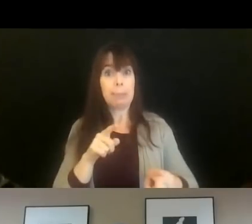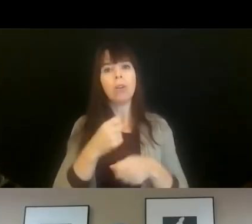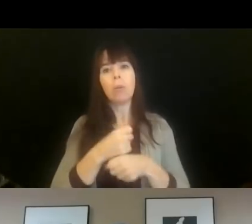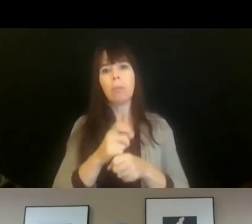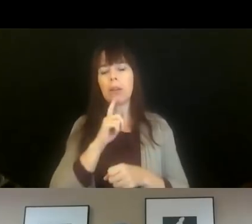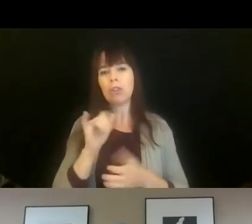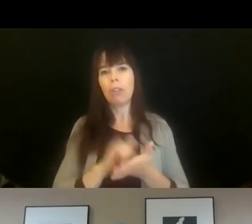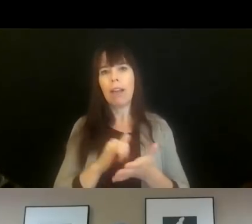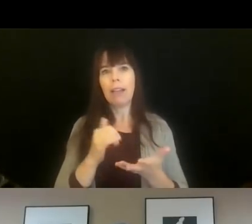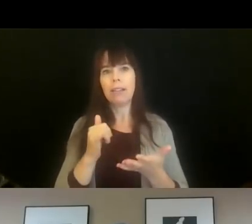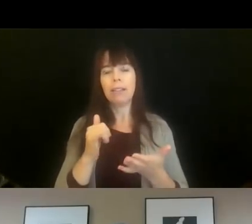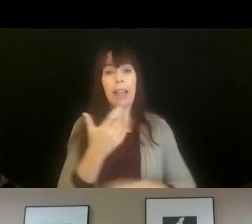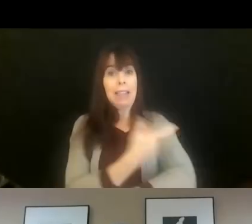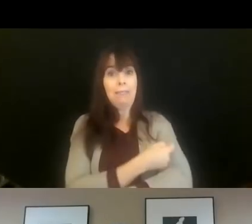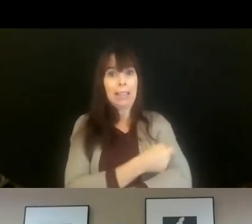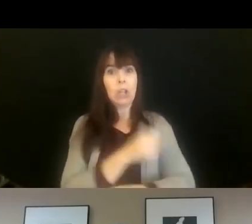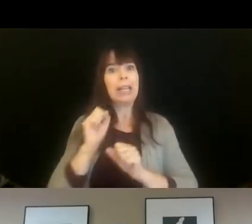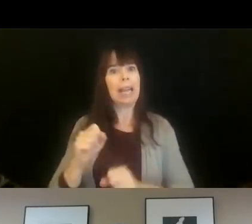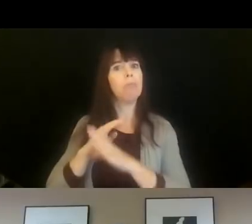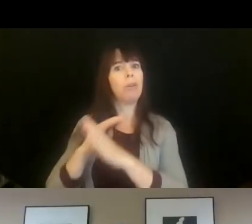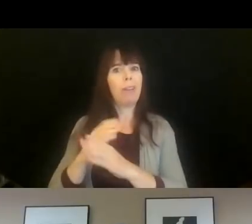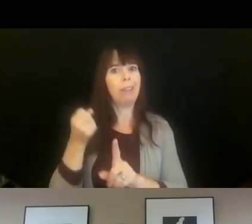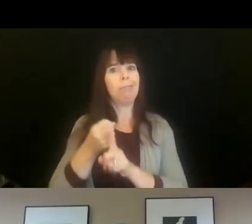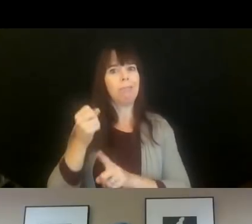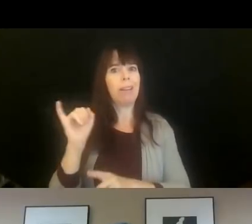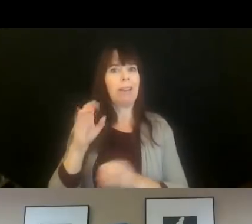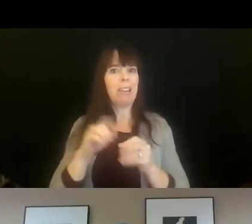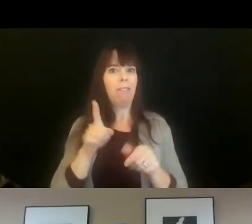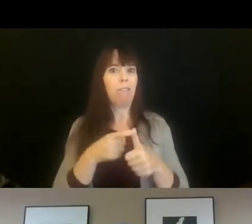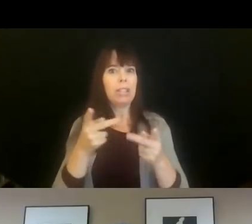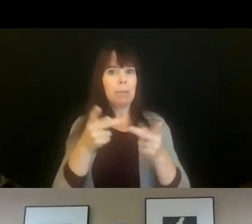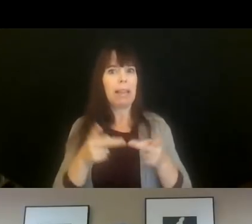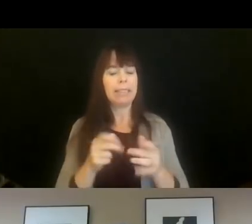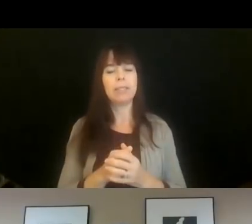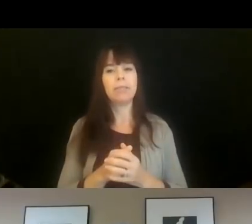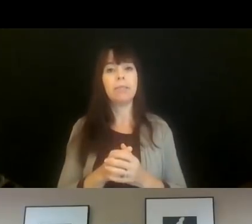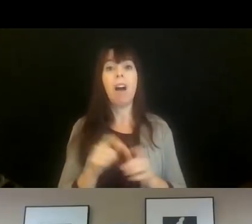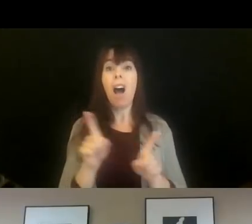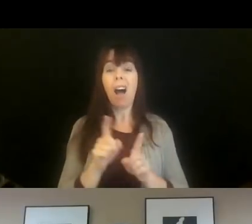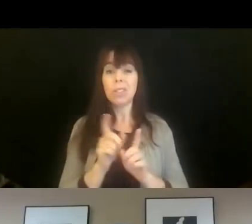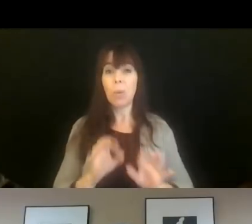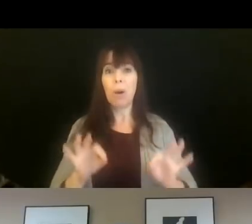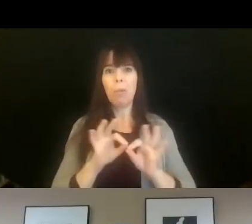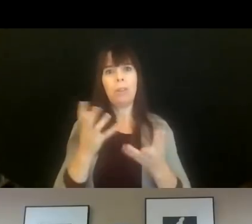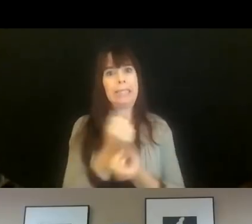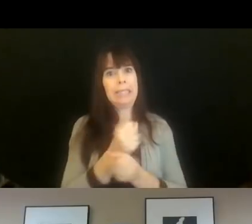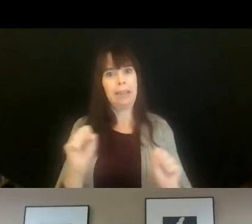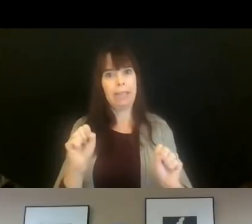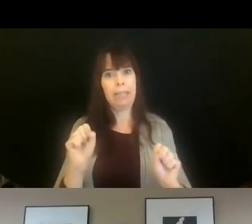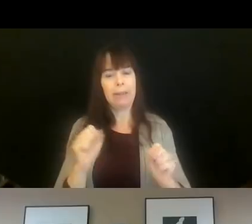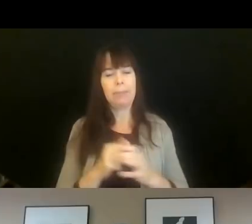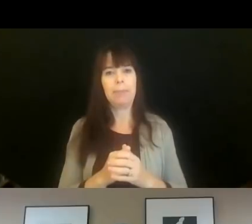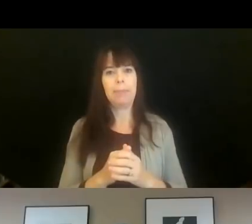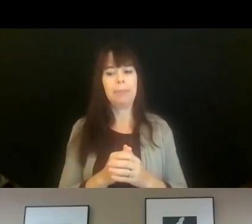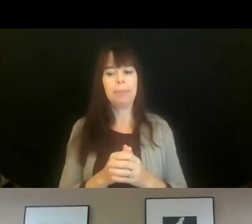that the vaccine can prevent infection. Equally important is demonstration of safety. Next slide.